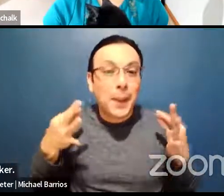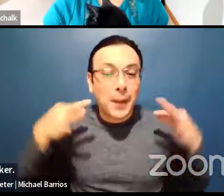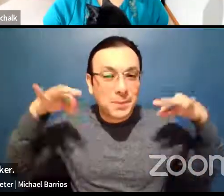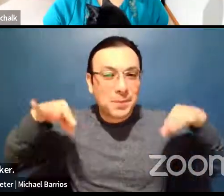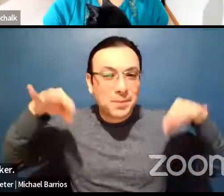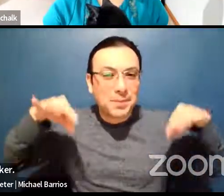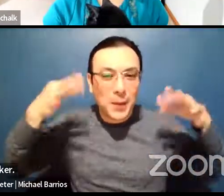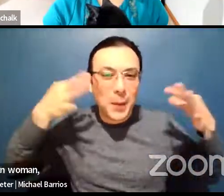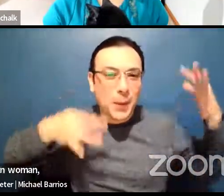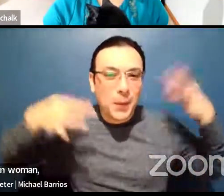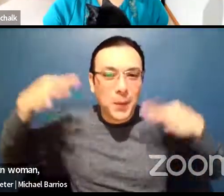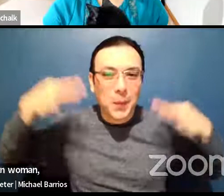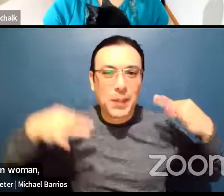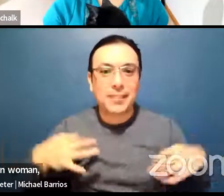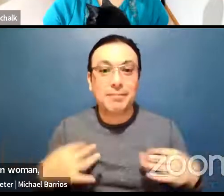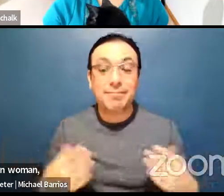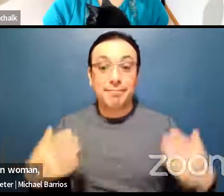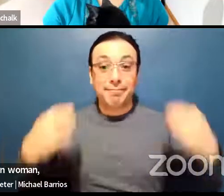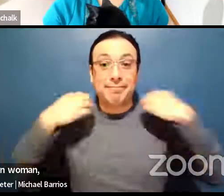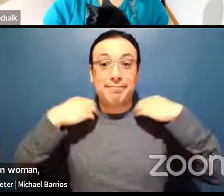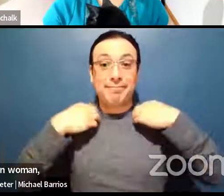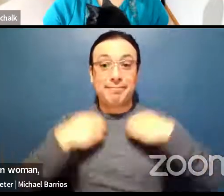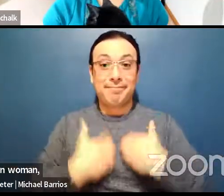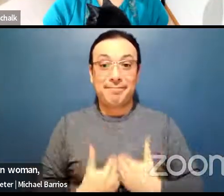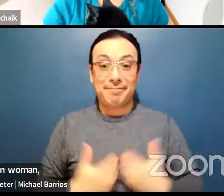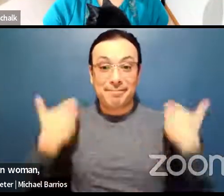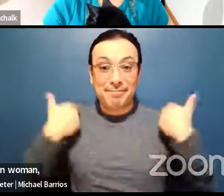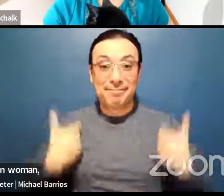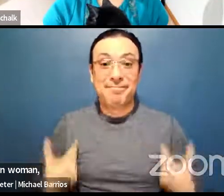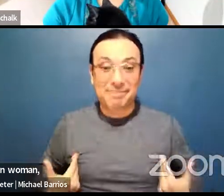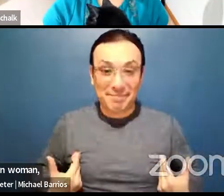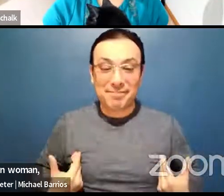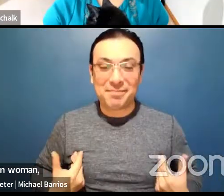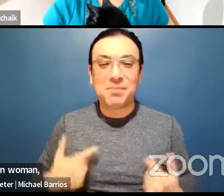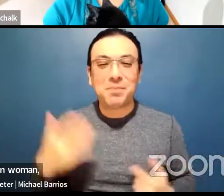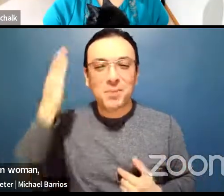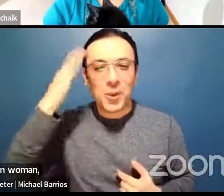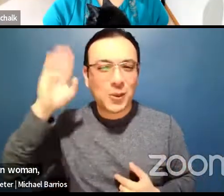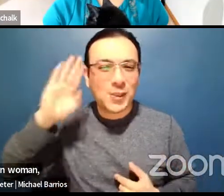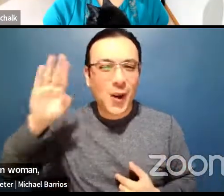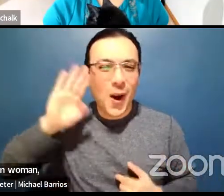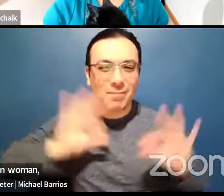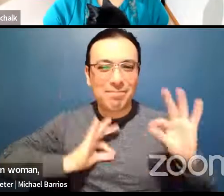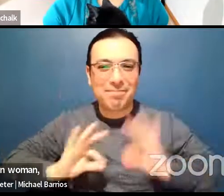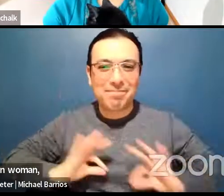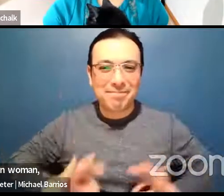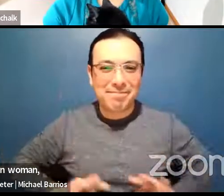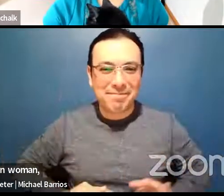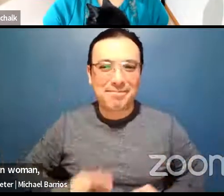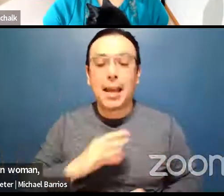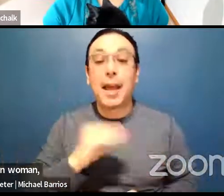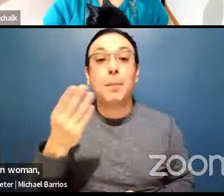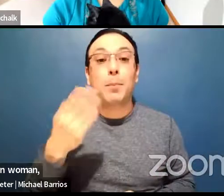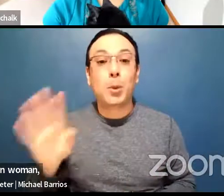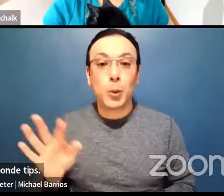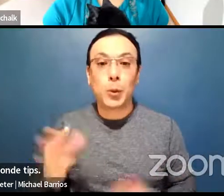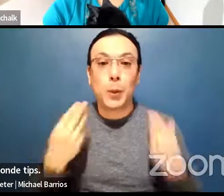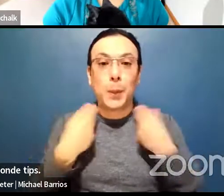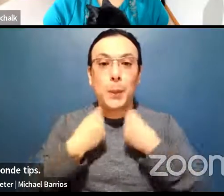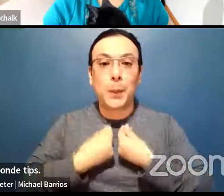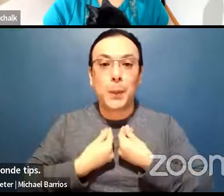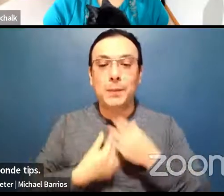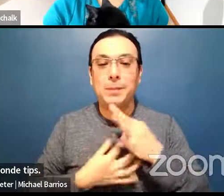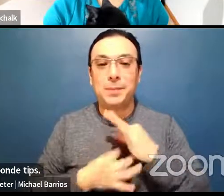a Dalmatian sweater, vest, and a blue button-down shirt.